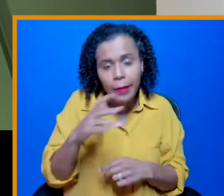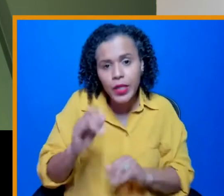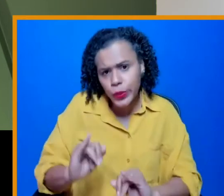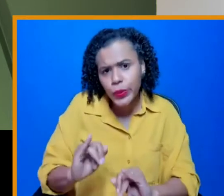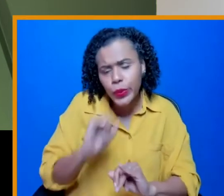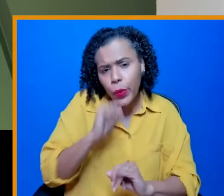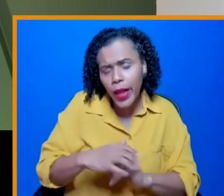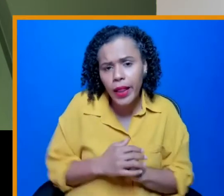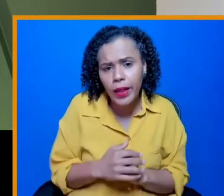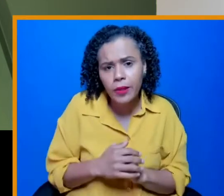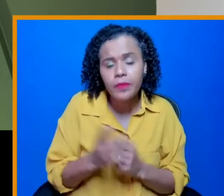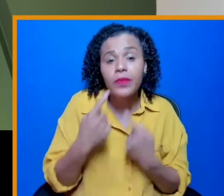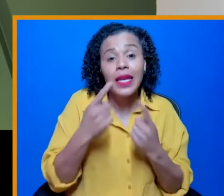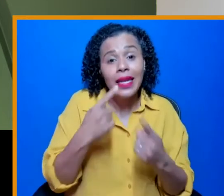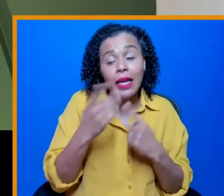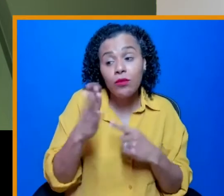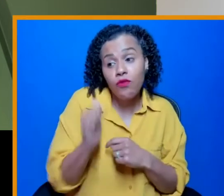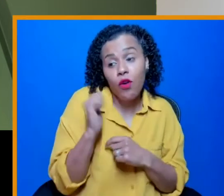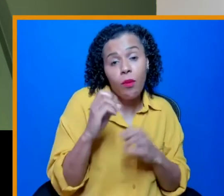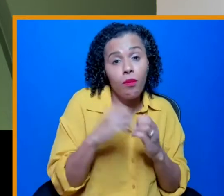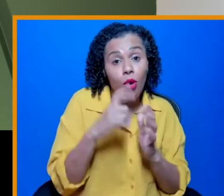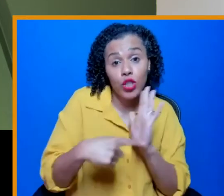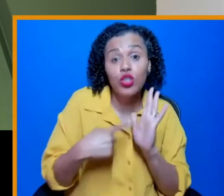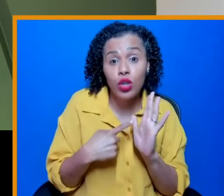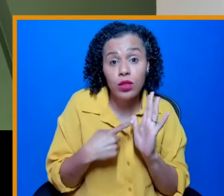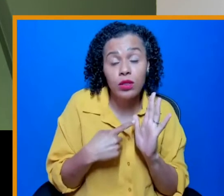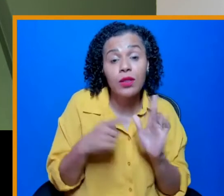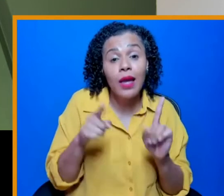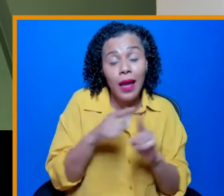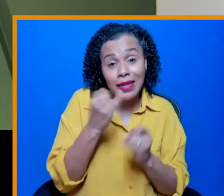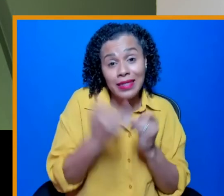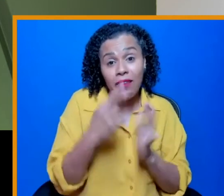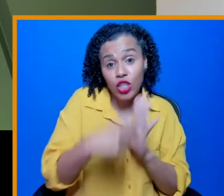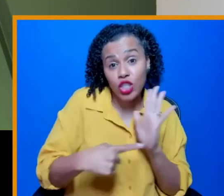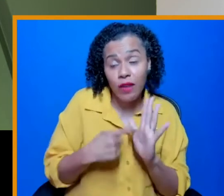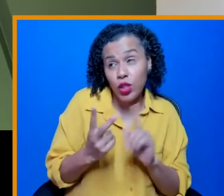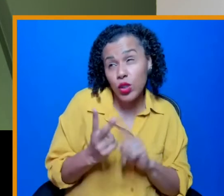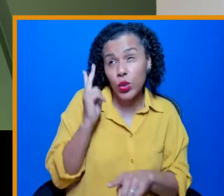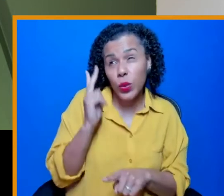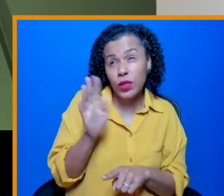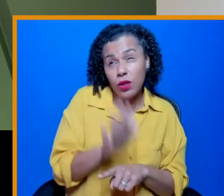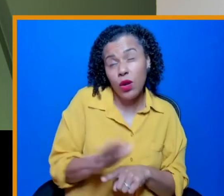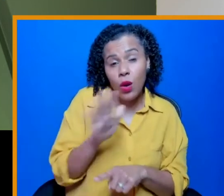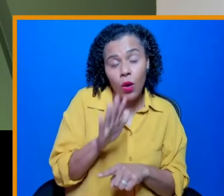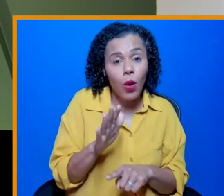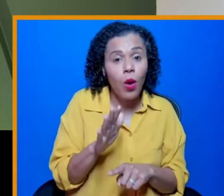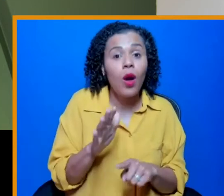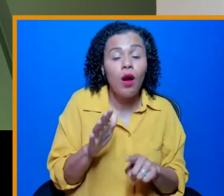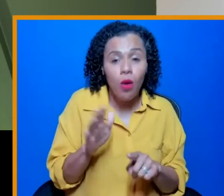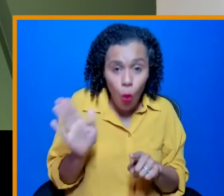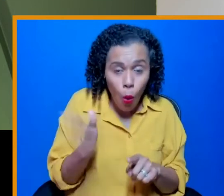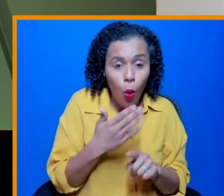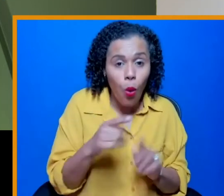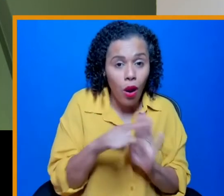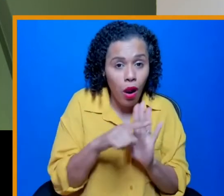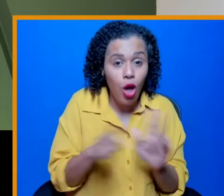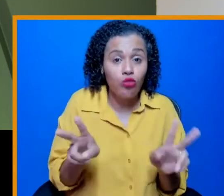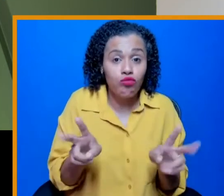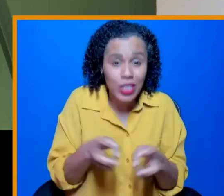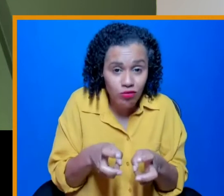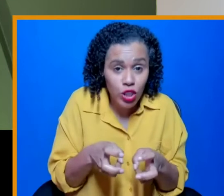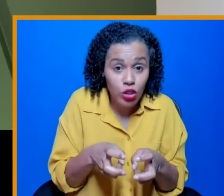In the announcements made by Boris Johnson and Sajid Javid 2 weeks ago about lifting all the restrictions and precautions, they said that